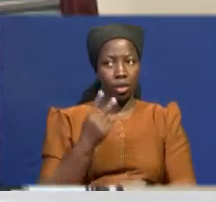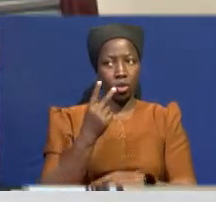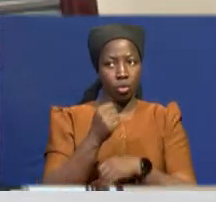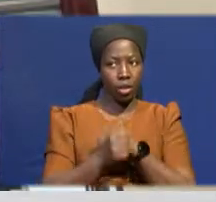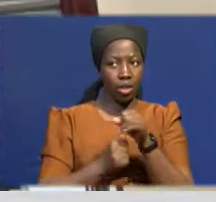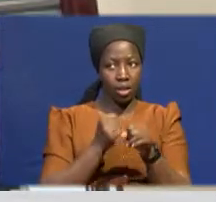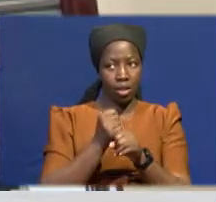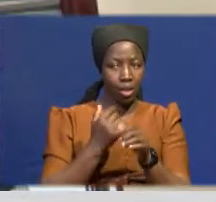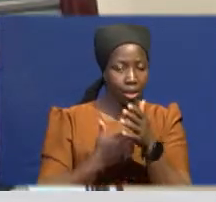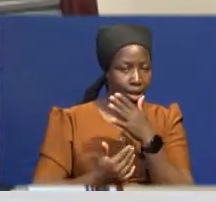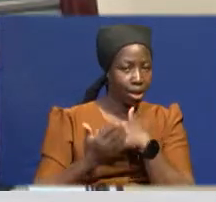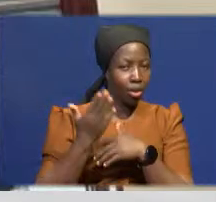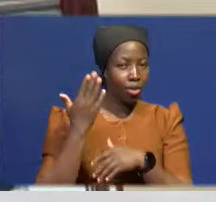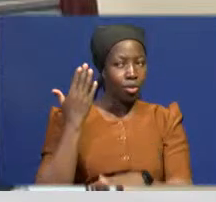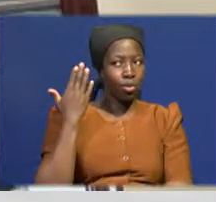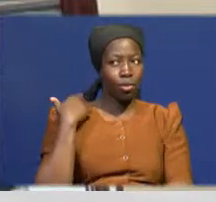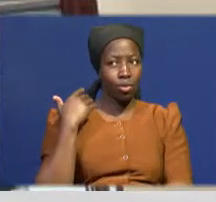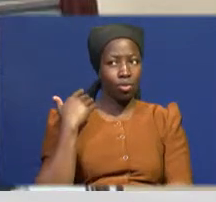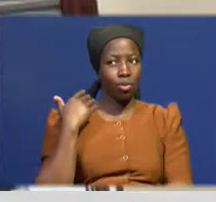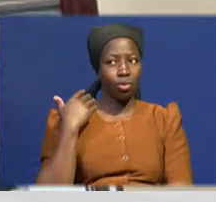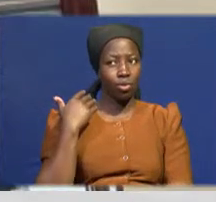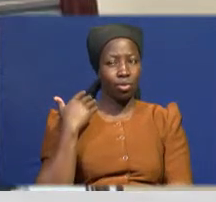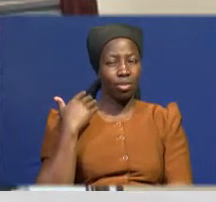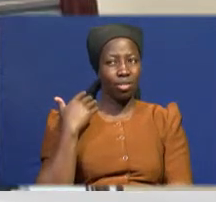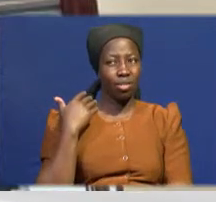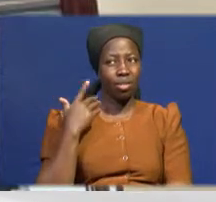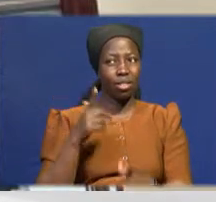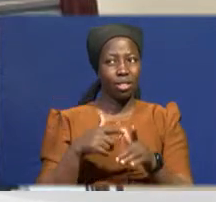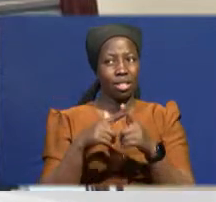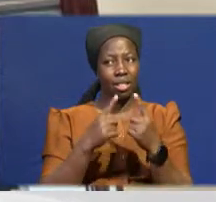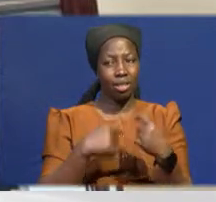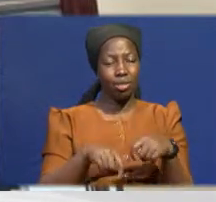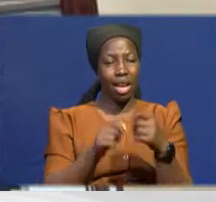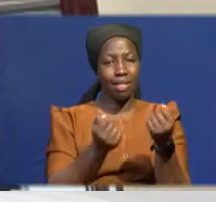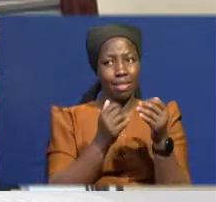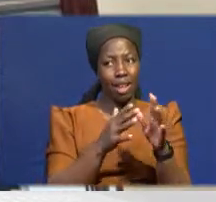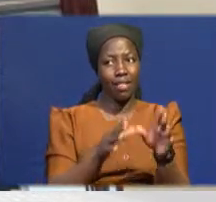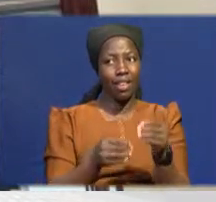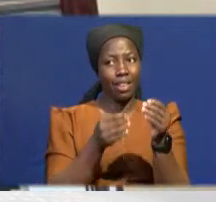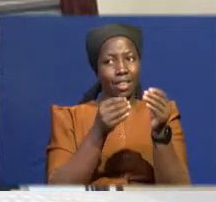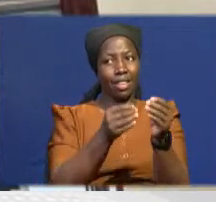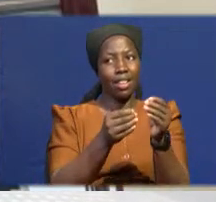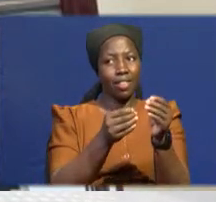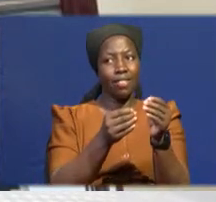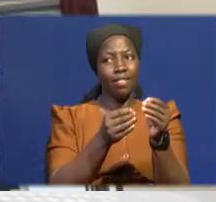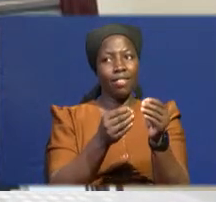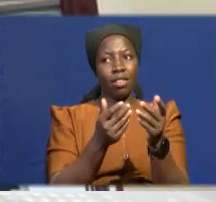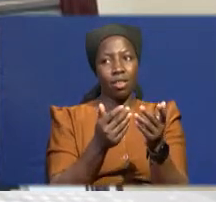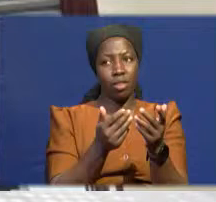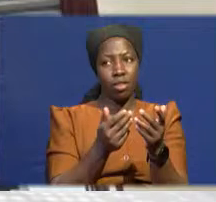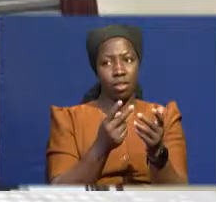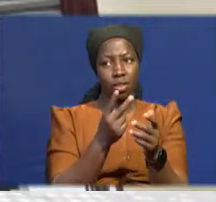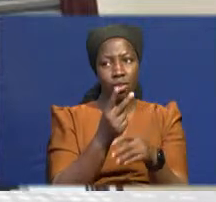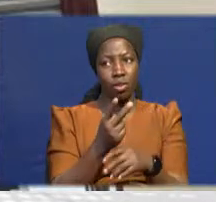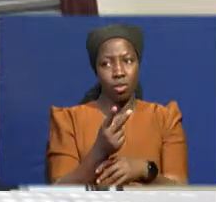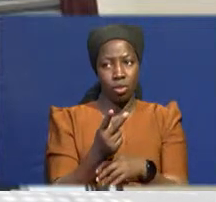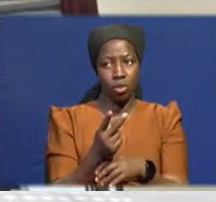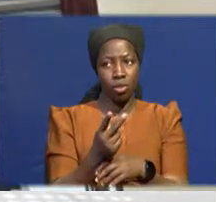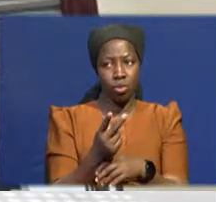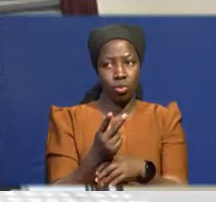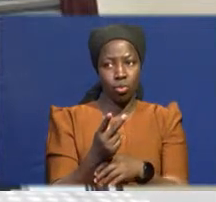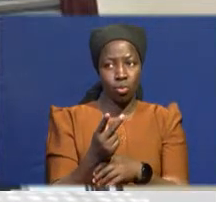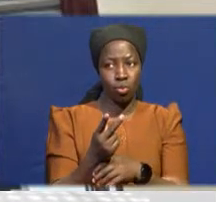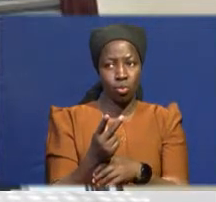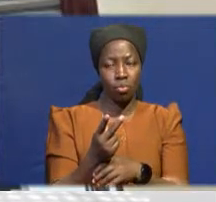Toyota World Rally Team asked me to test their drivers and to give them a concoction of electrolytes, hydration